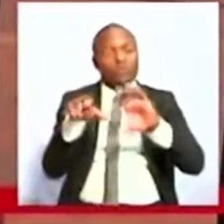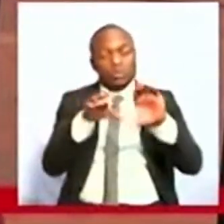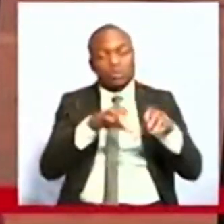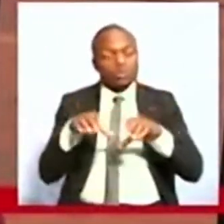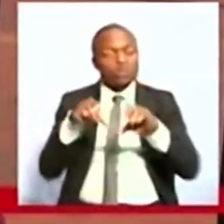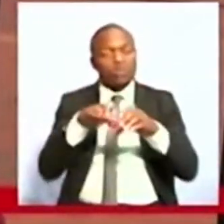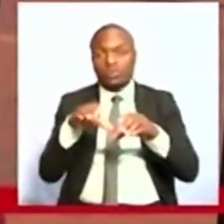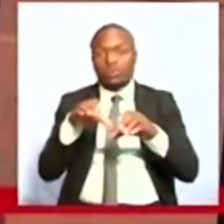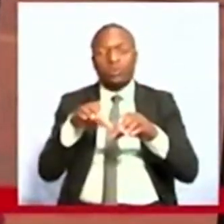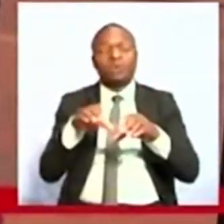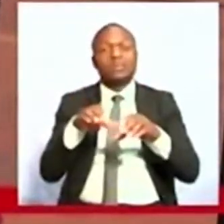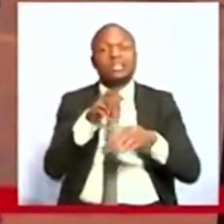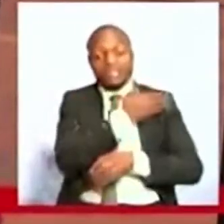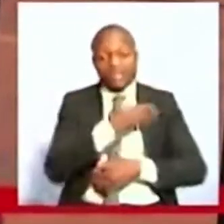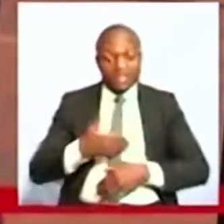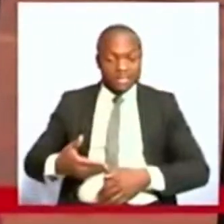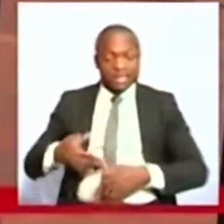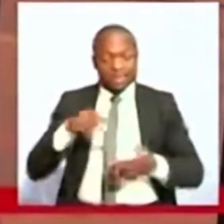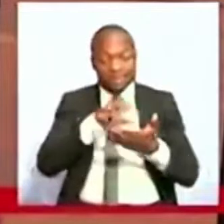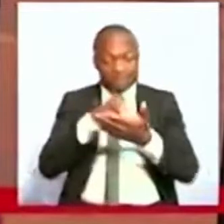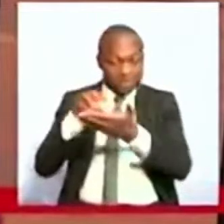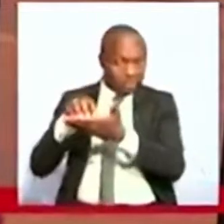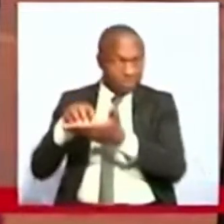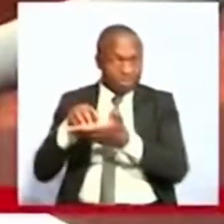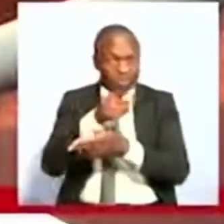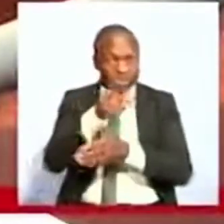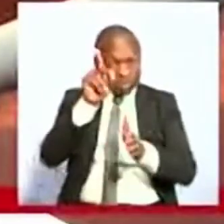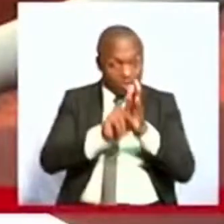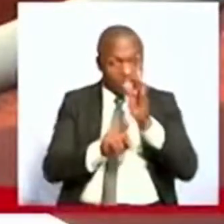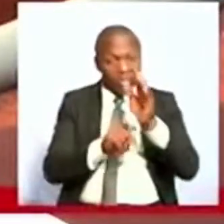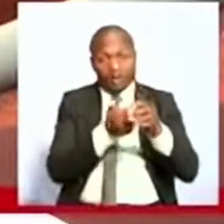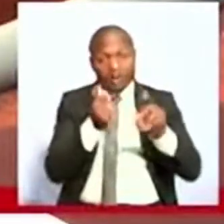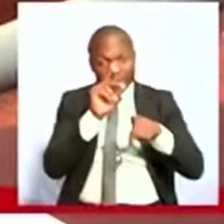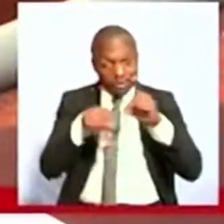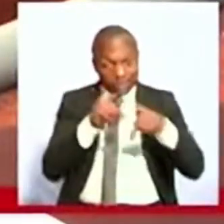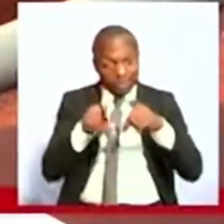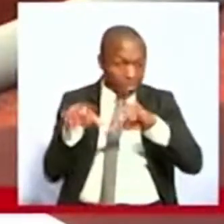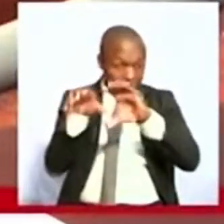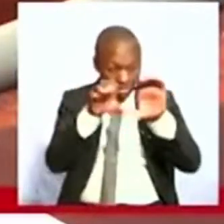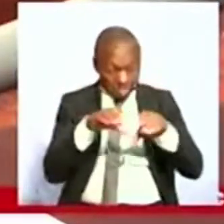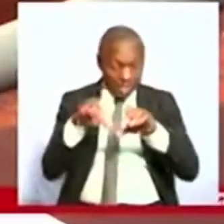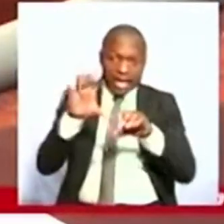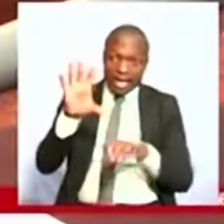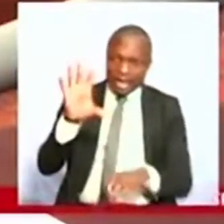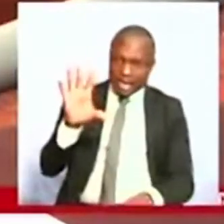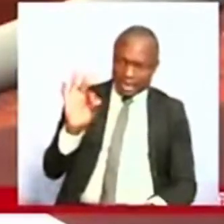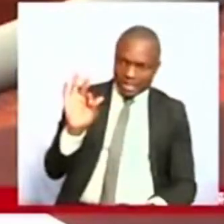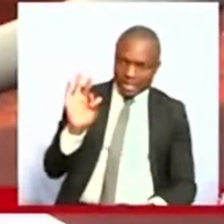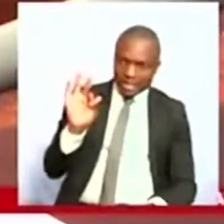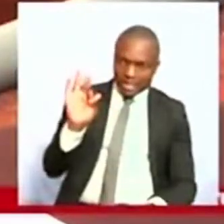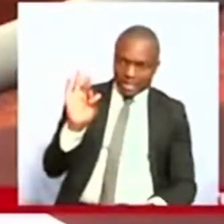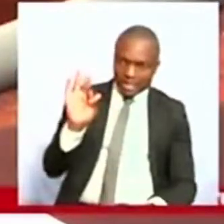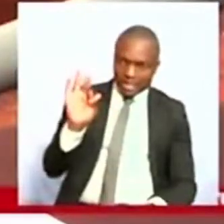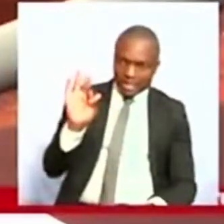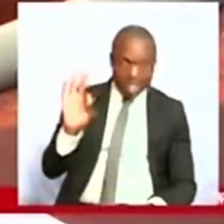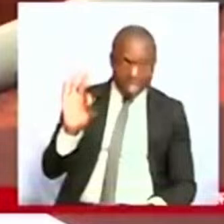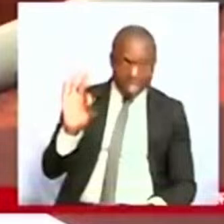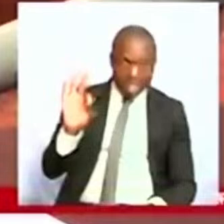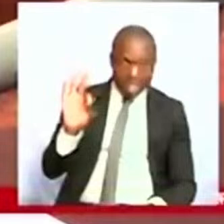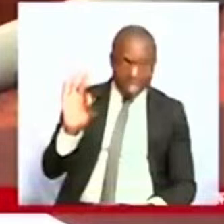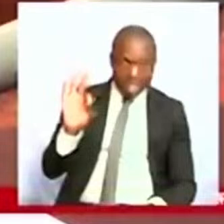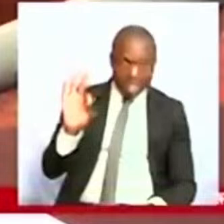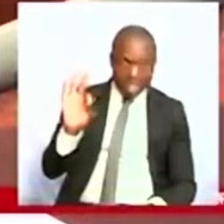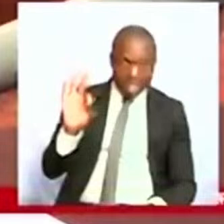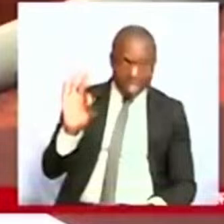What should we do with them? As we have been doing from 1997, we can commute to